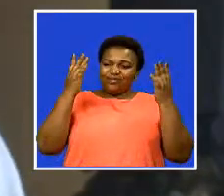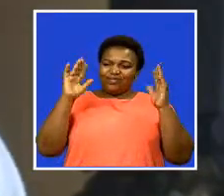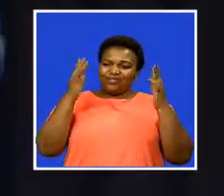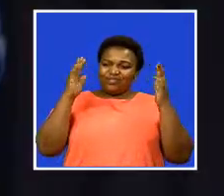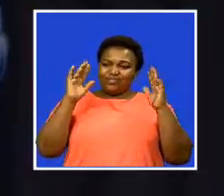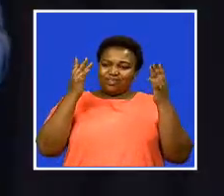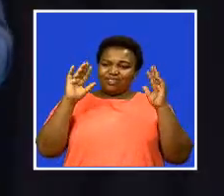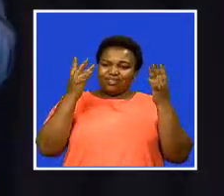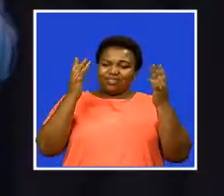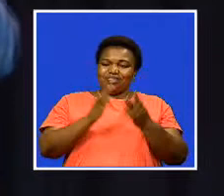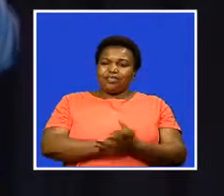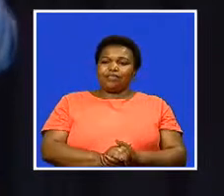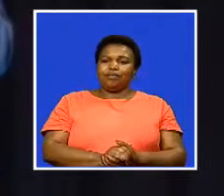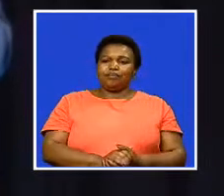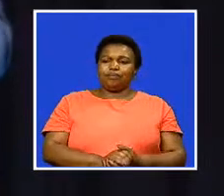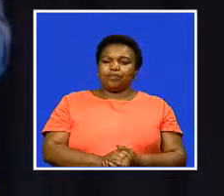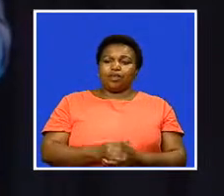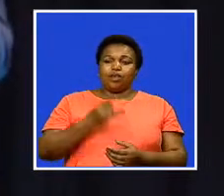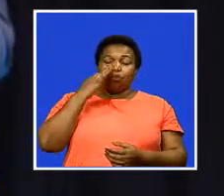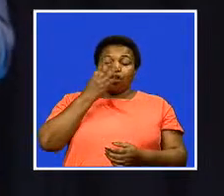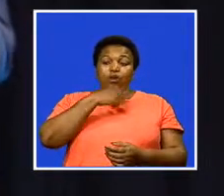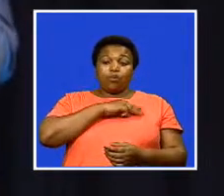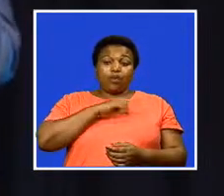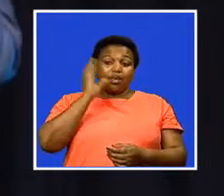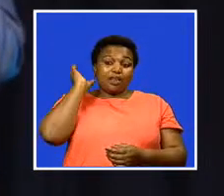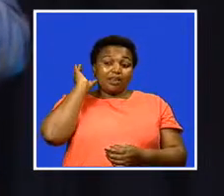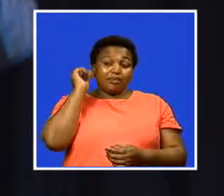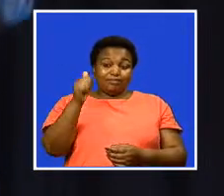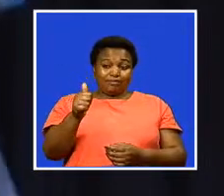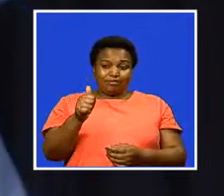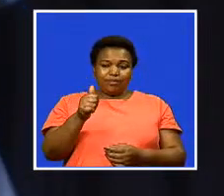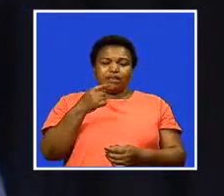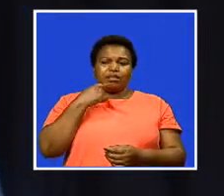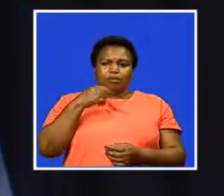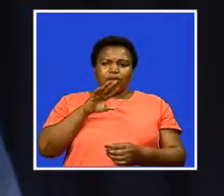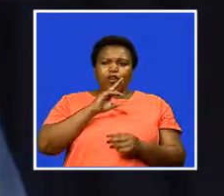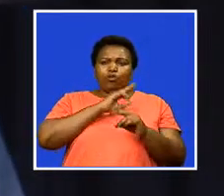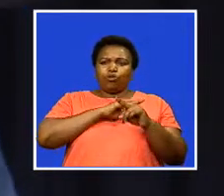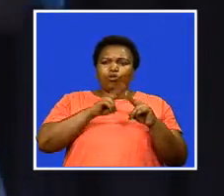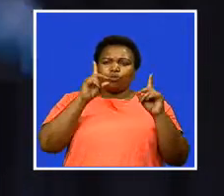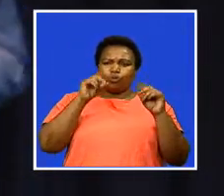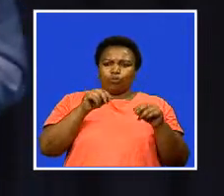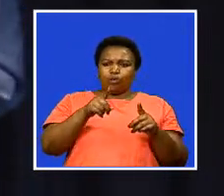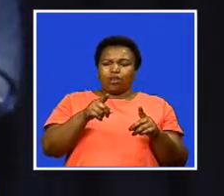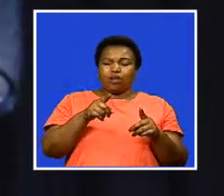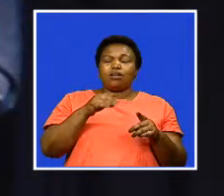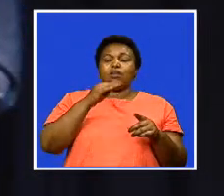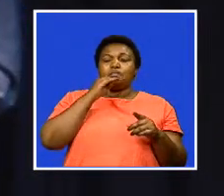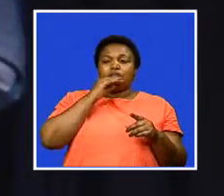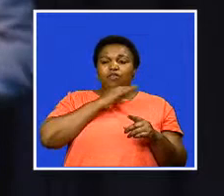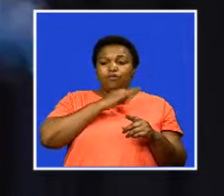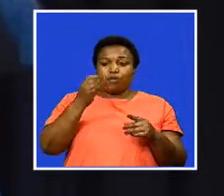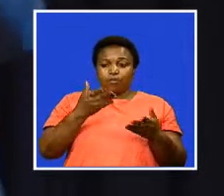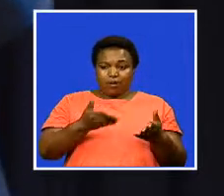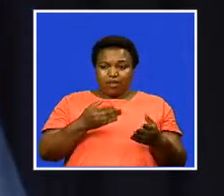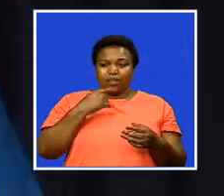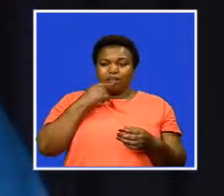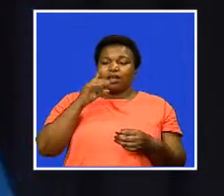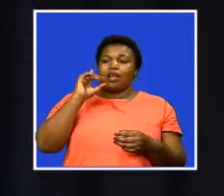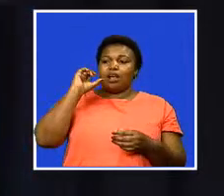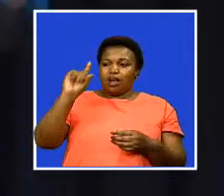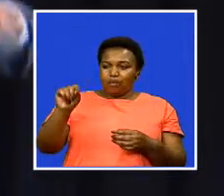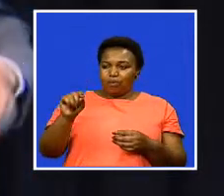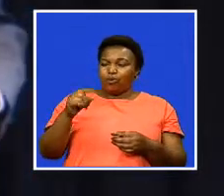bakhona ndunankulu noma nisiva sikhuluma siqinile ukuthi akusuke intwa nje uyapi sisuke sisuka le bathamba ke wena uthi